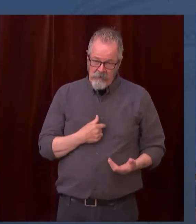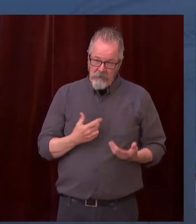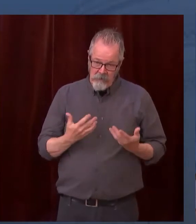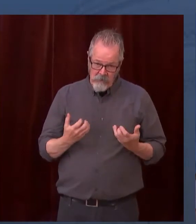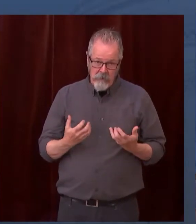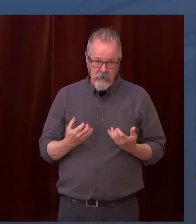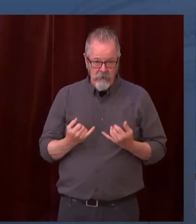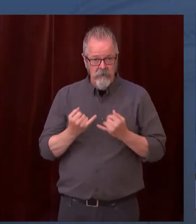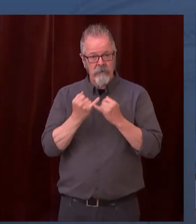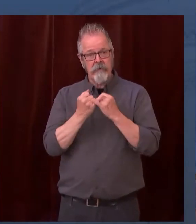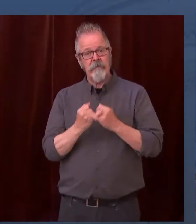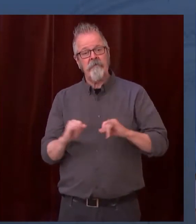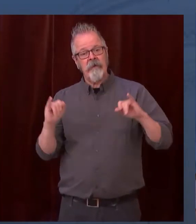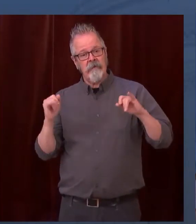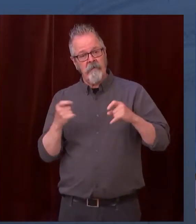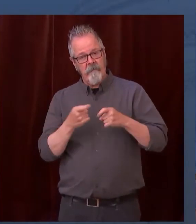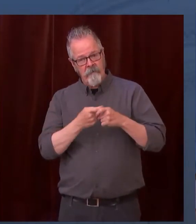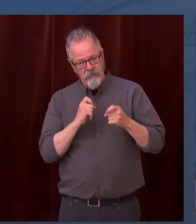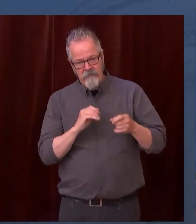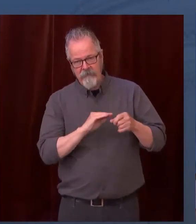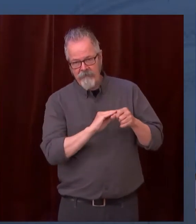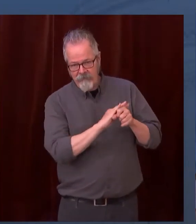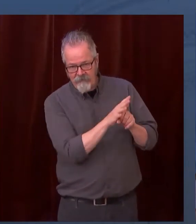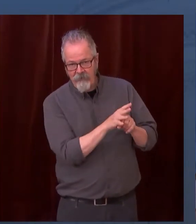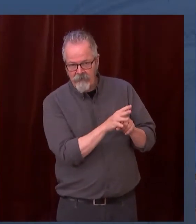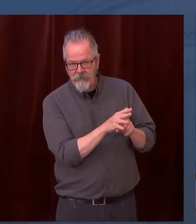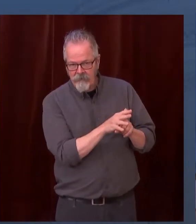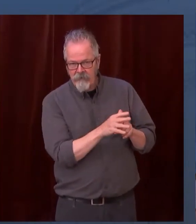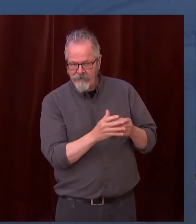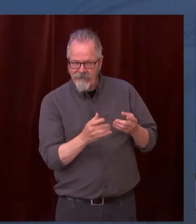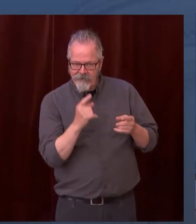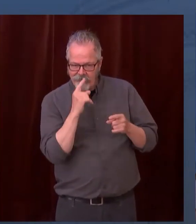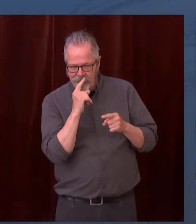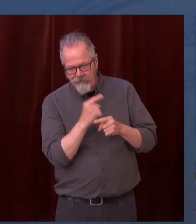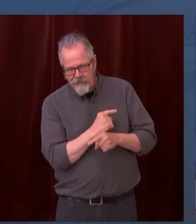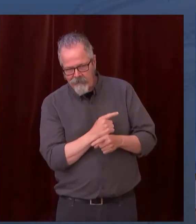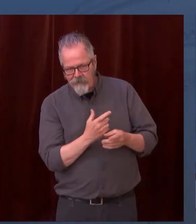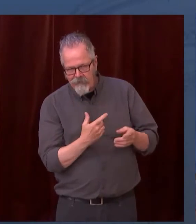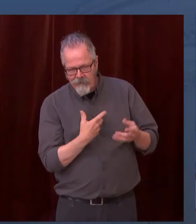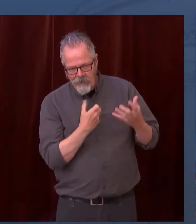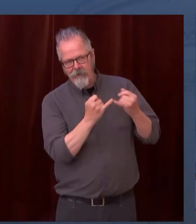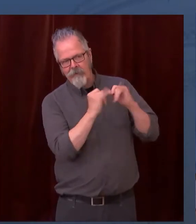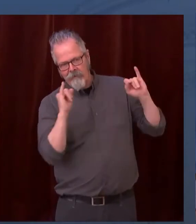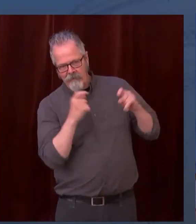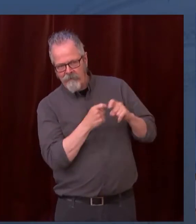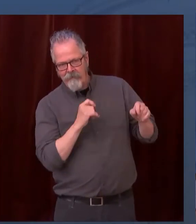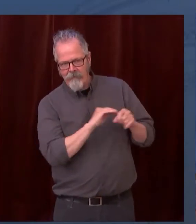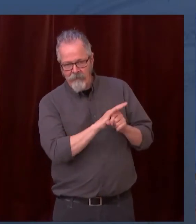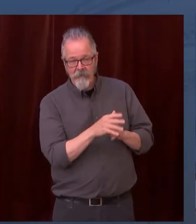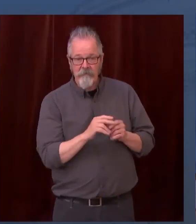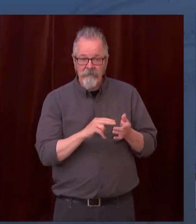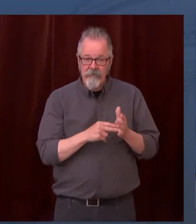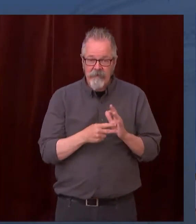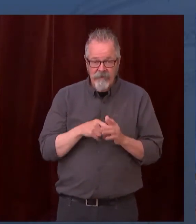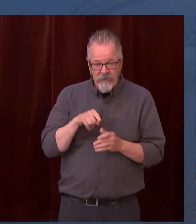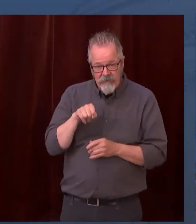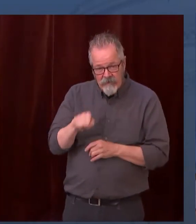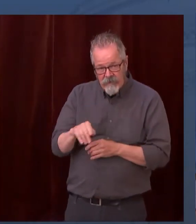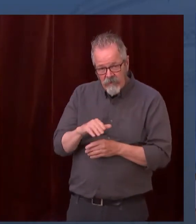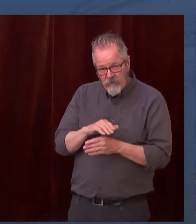nation. And that means it's got to be a little bit different than we usually do it. If we're doing things we normally do in the same